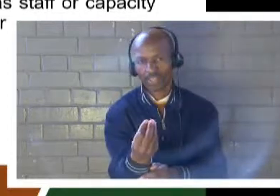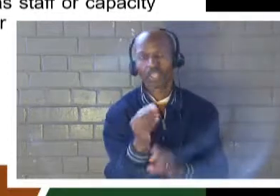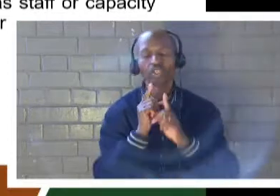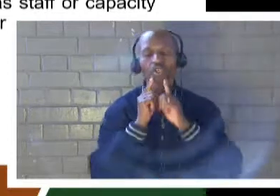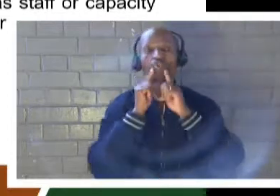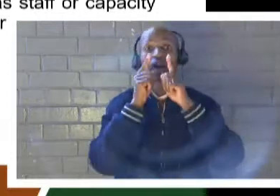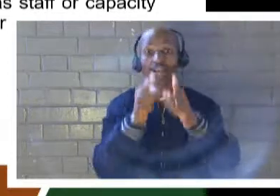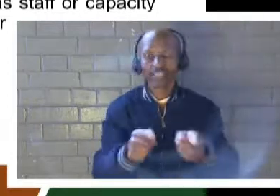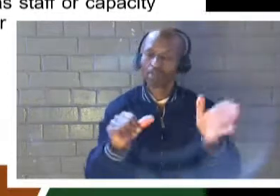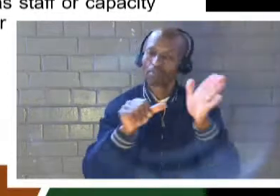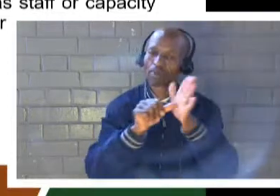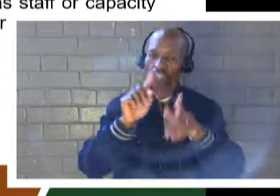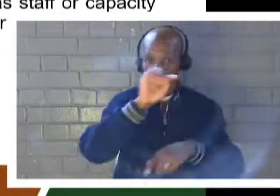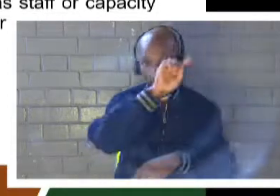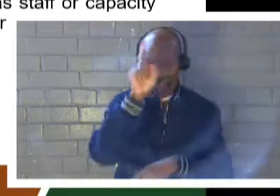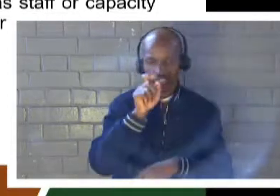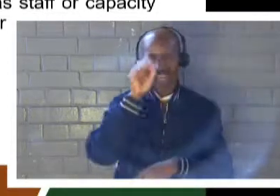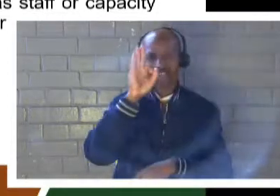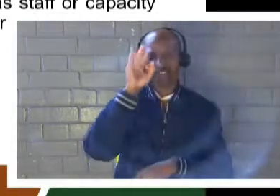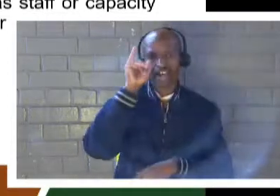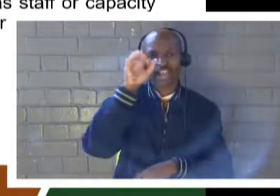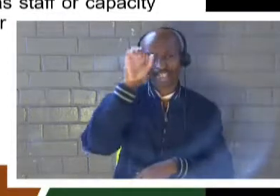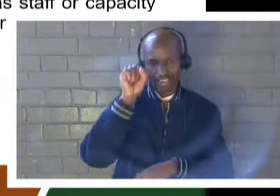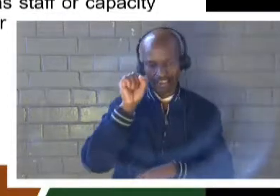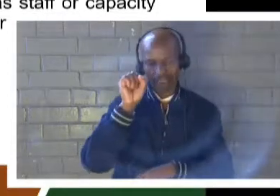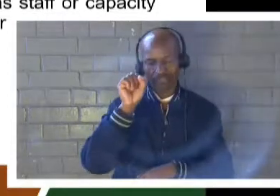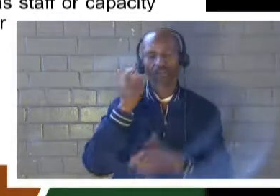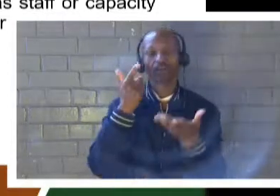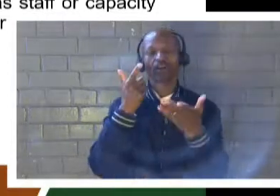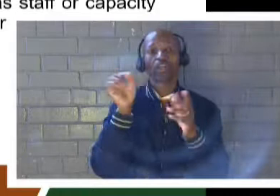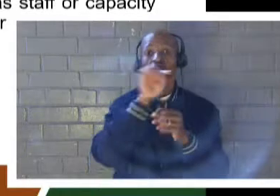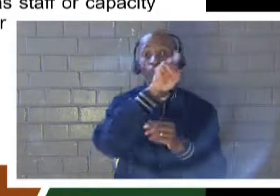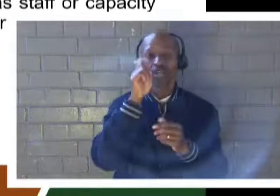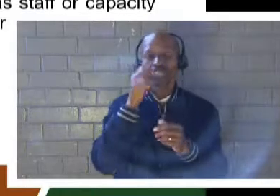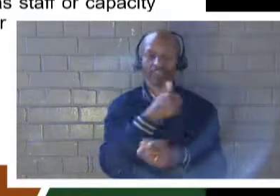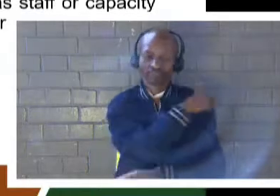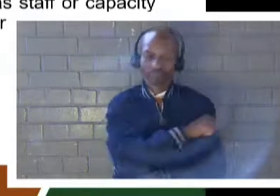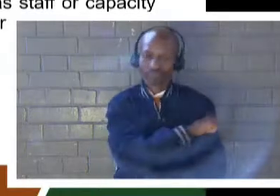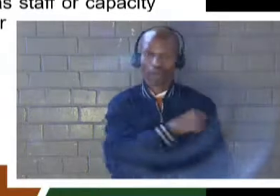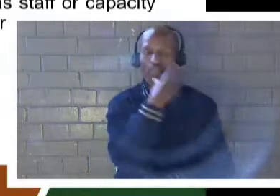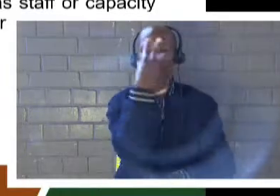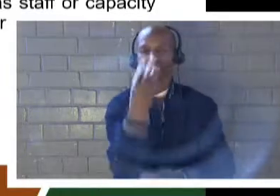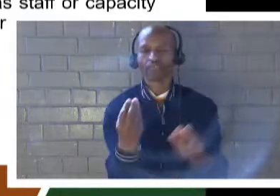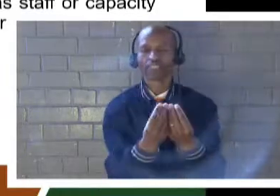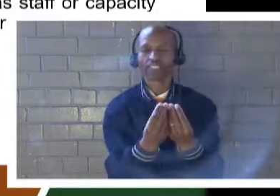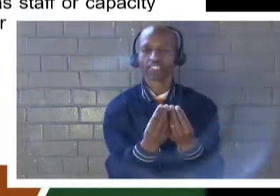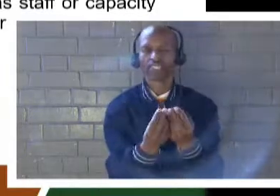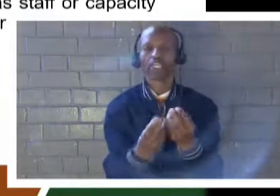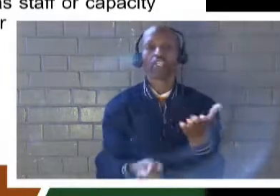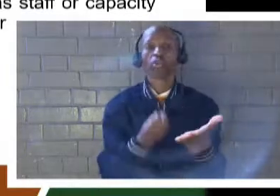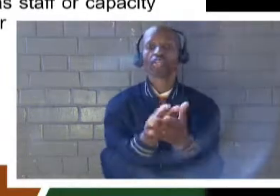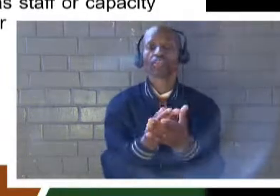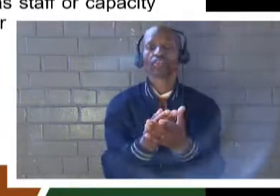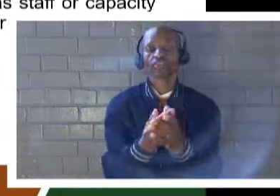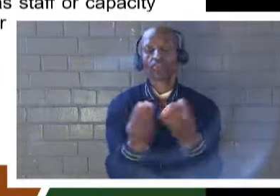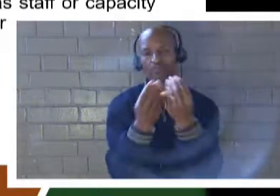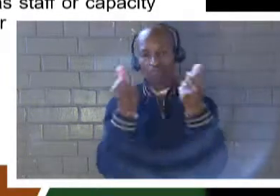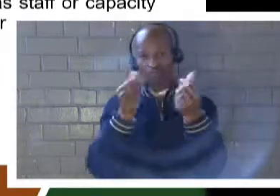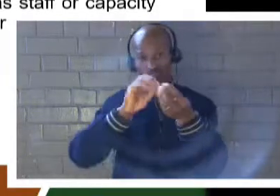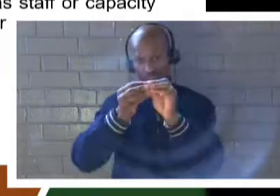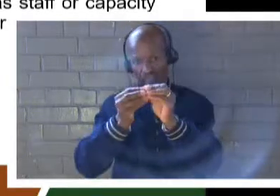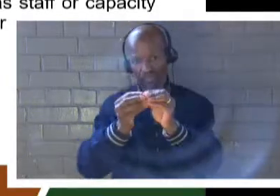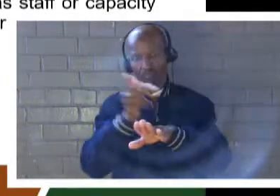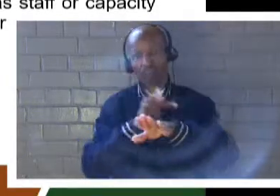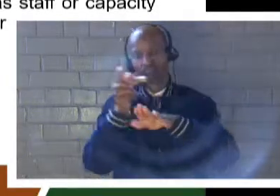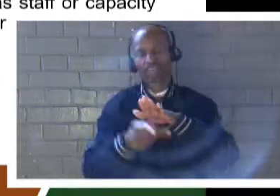The session to answer the key question of the FIS topic, which is, do Gauteng public hospitals have the capacity to carry out minor infrastructure